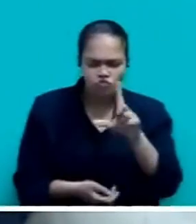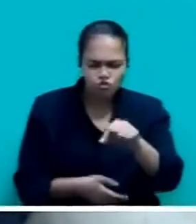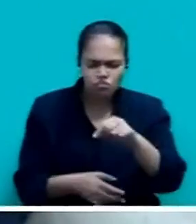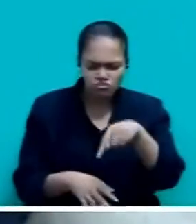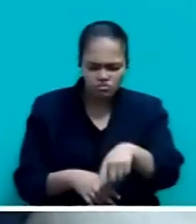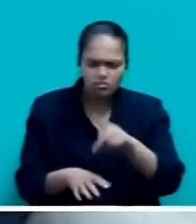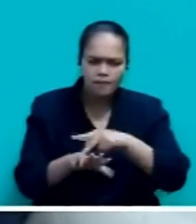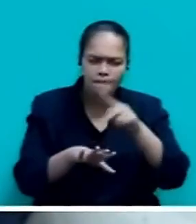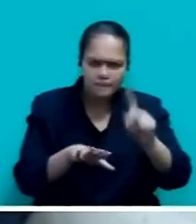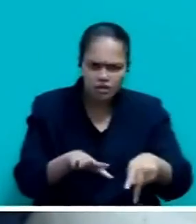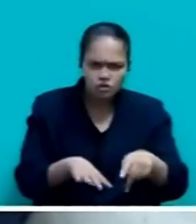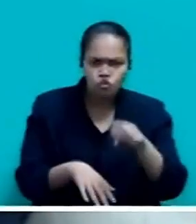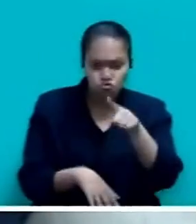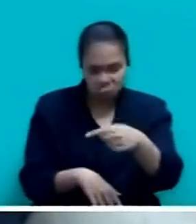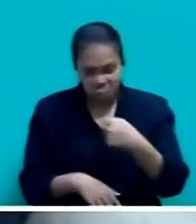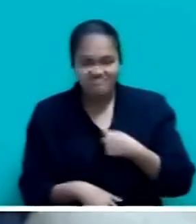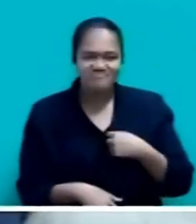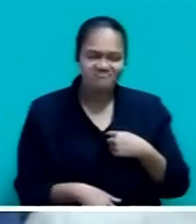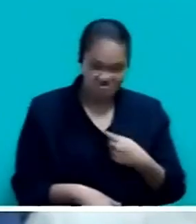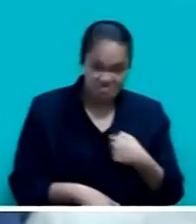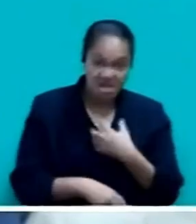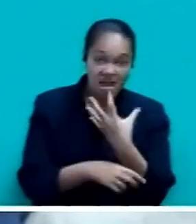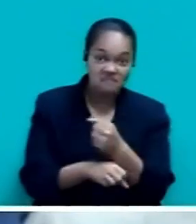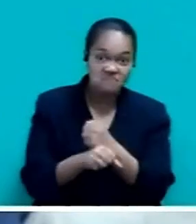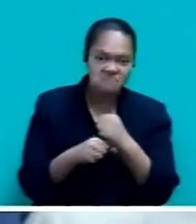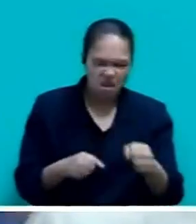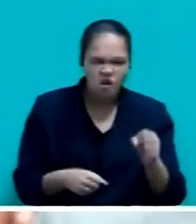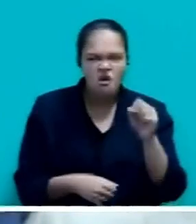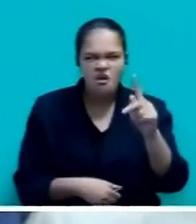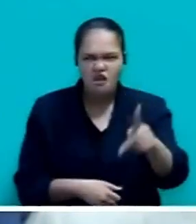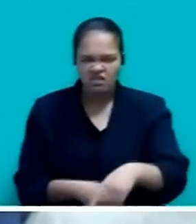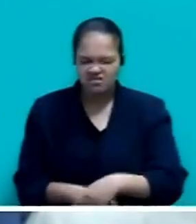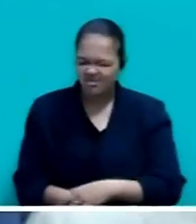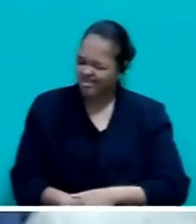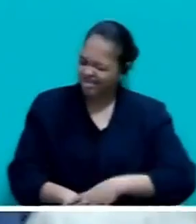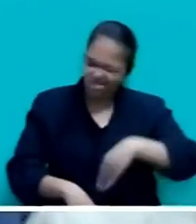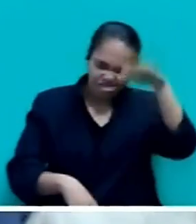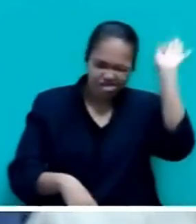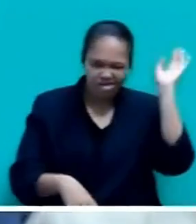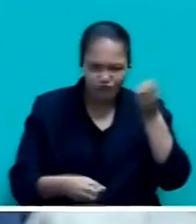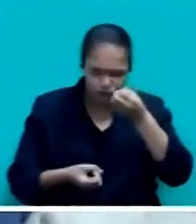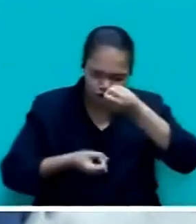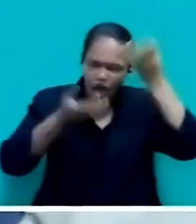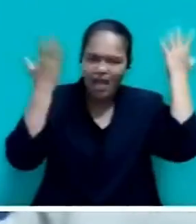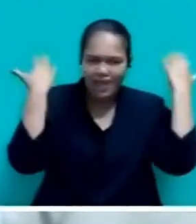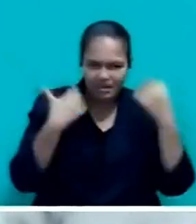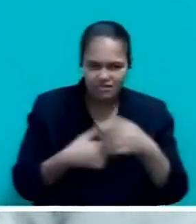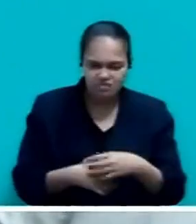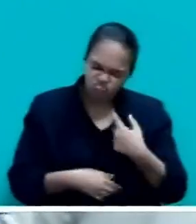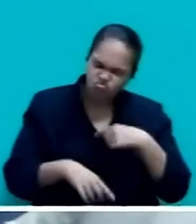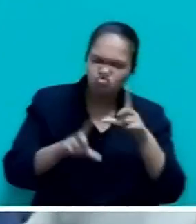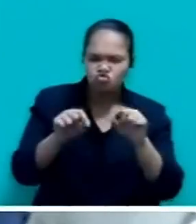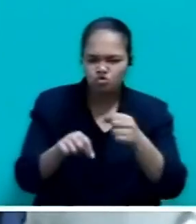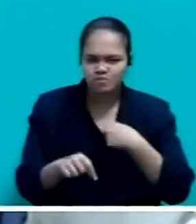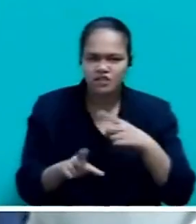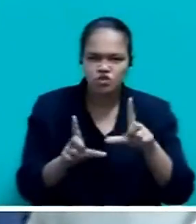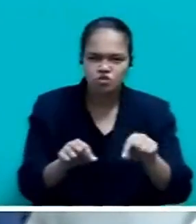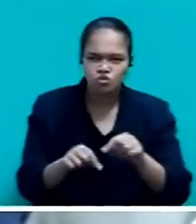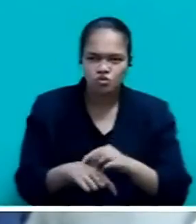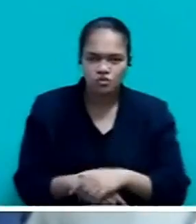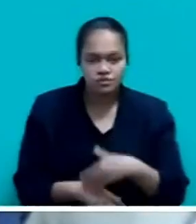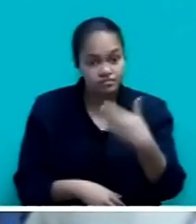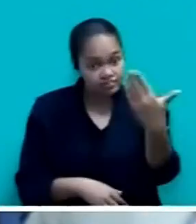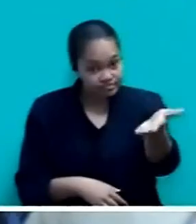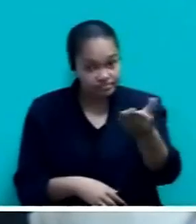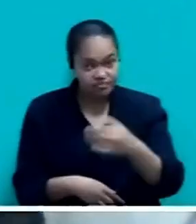as soon as you're in power, you say, okay, when we're on that side, forget all that. Let us do what everyone to do. We hear the